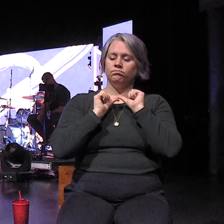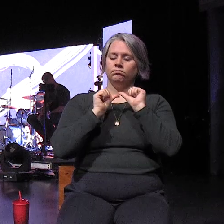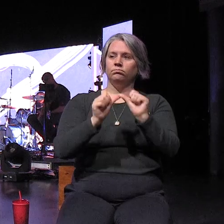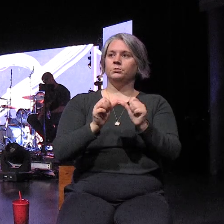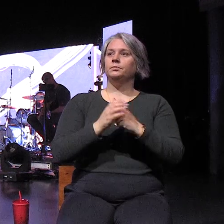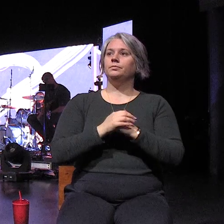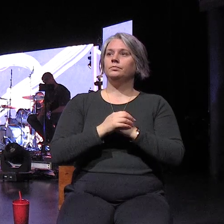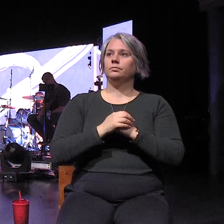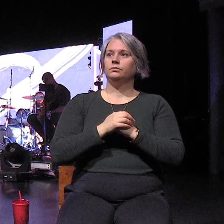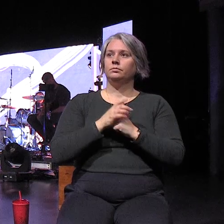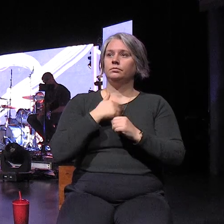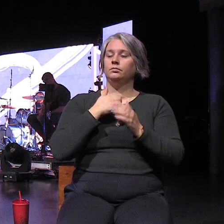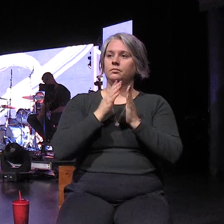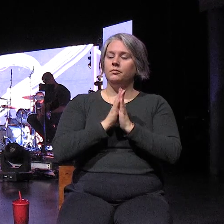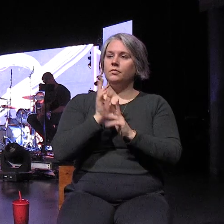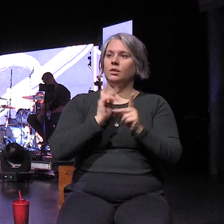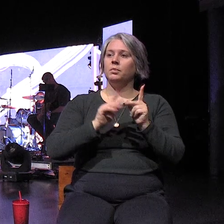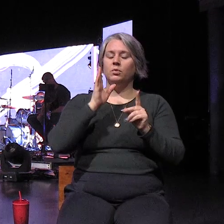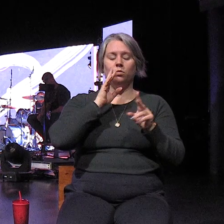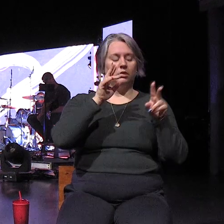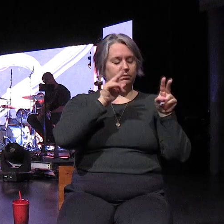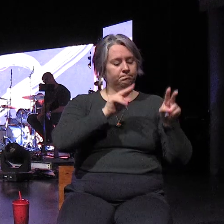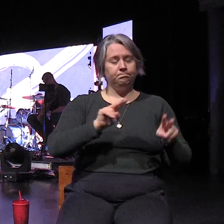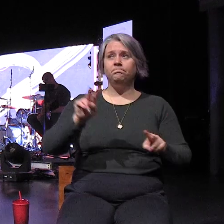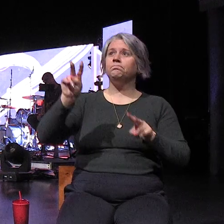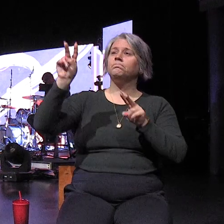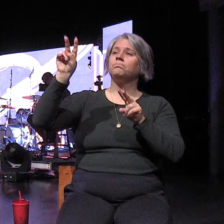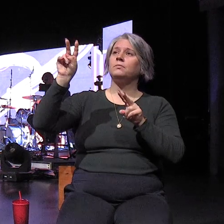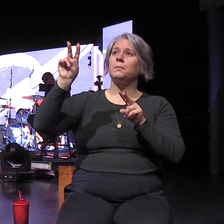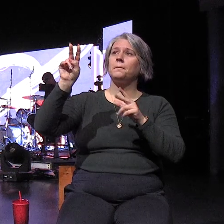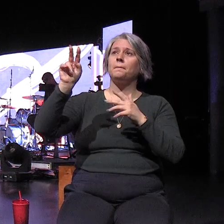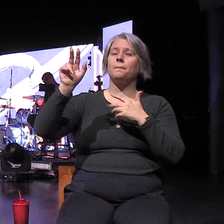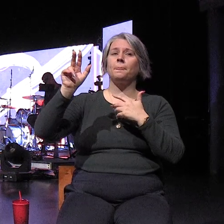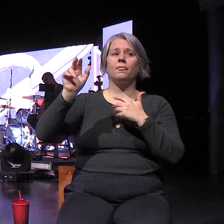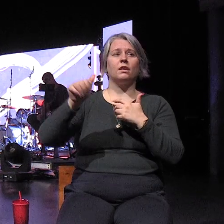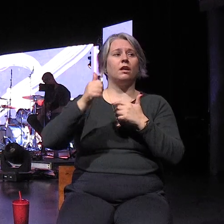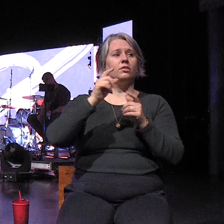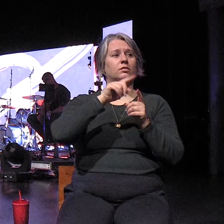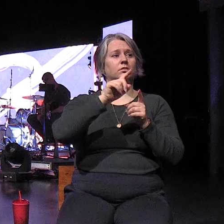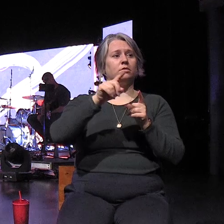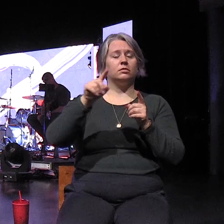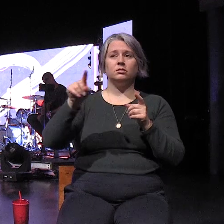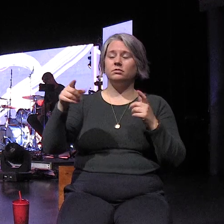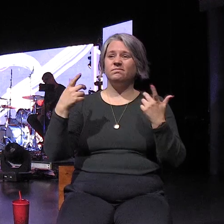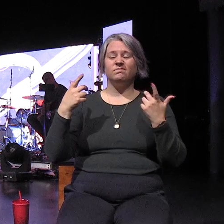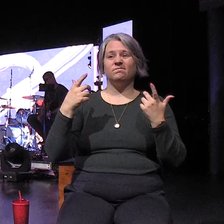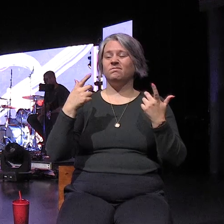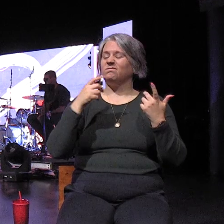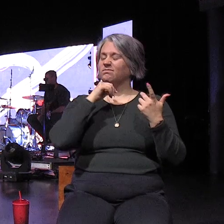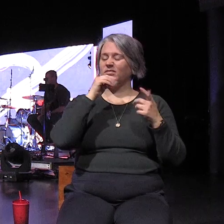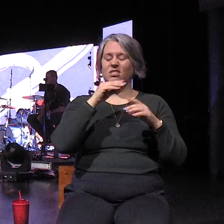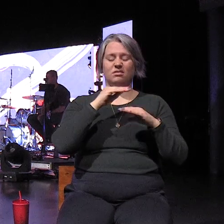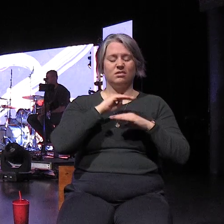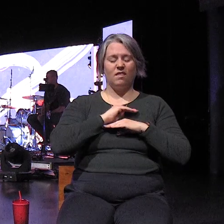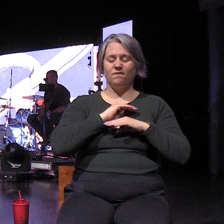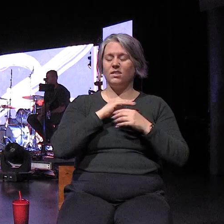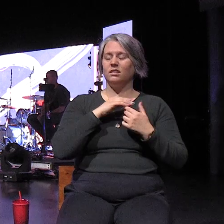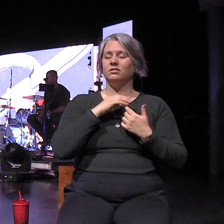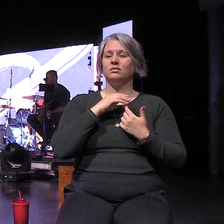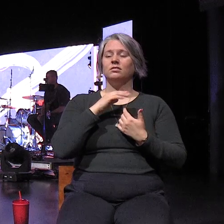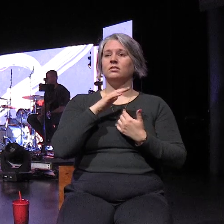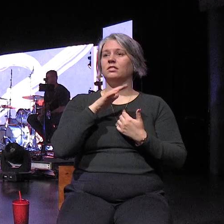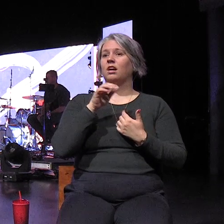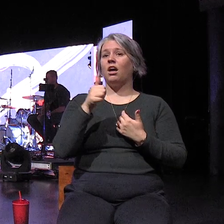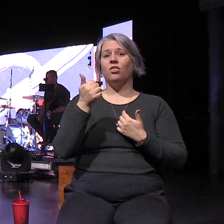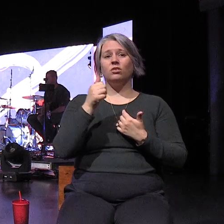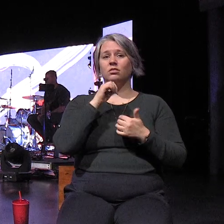people's lives would be turned toward you. God, may we recognize that anything else is too empty. Anything else, Lord, is not going